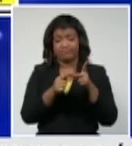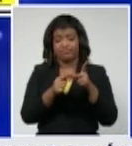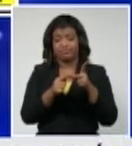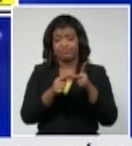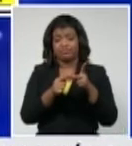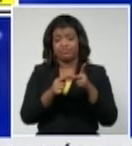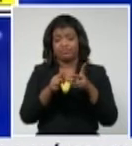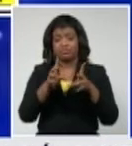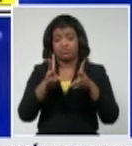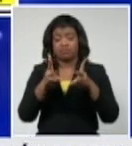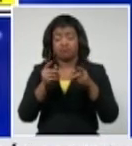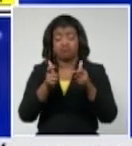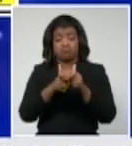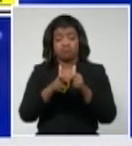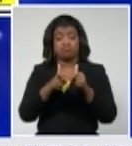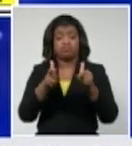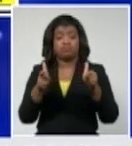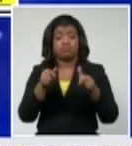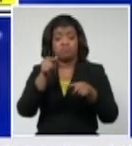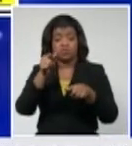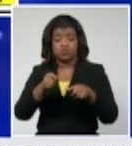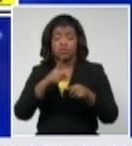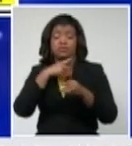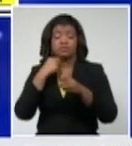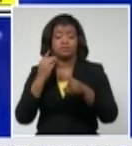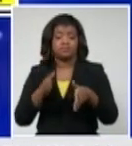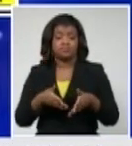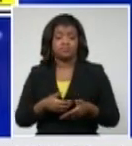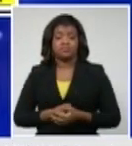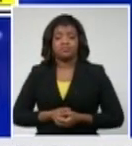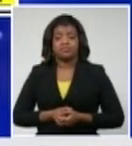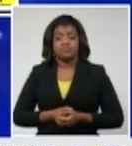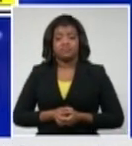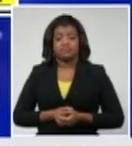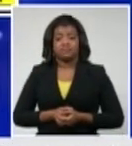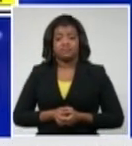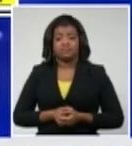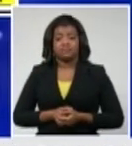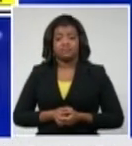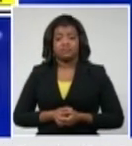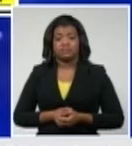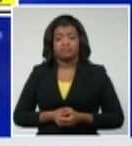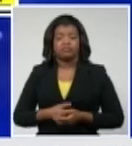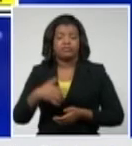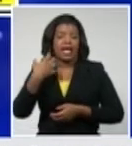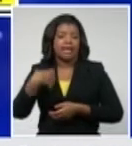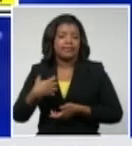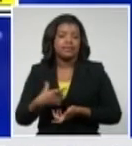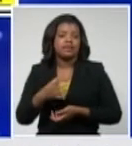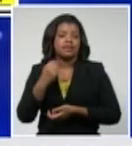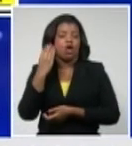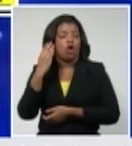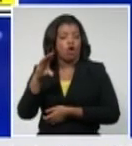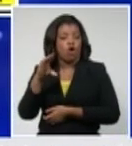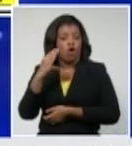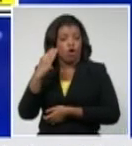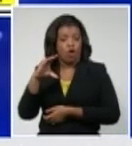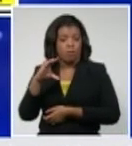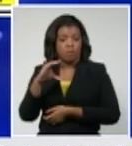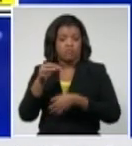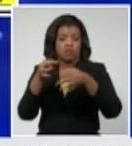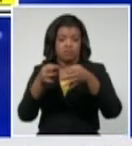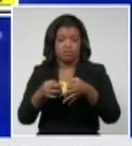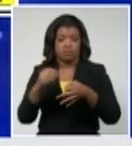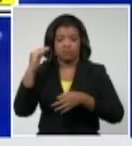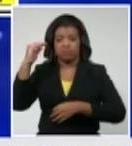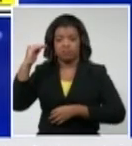comes Argentina and Colombia. Given the number of confirmed cases reported on the island, Cuba continues to occupy